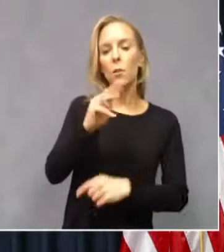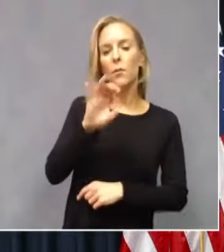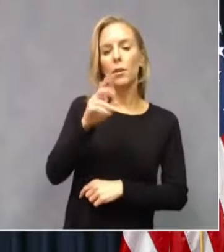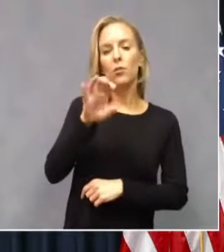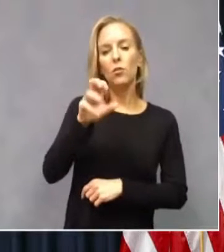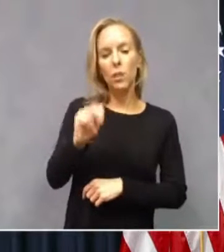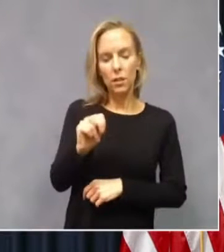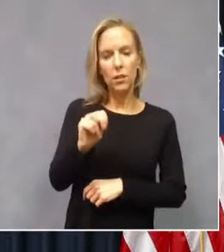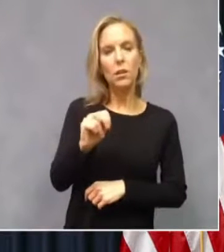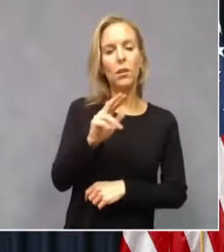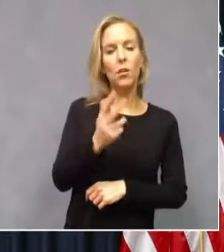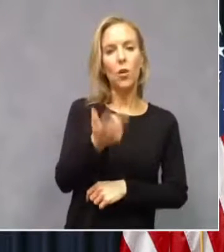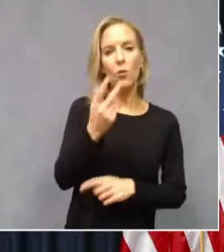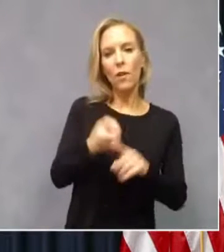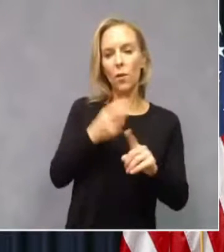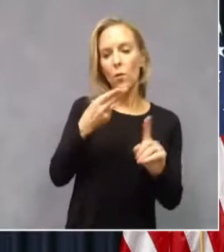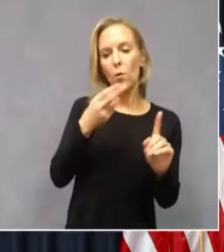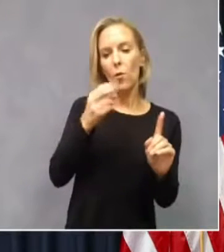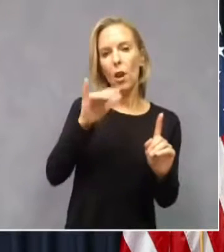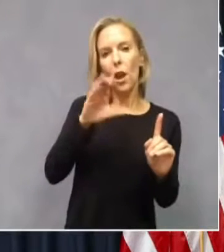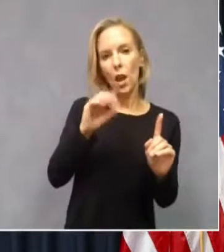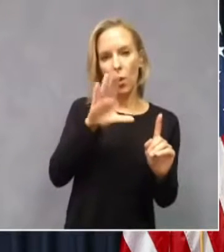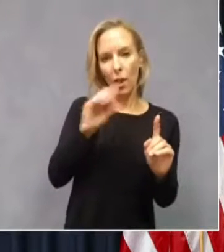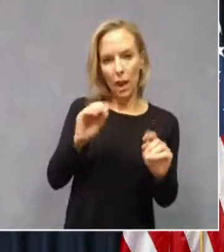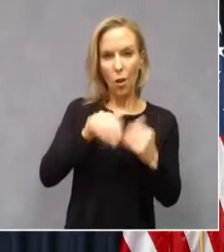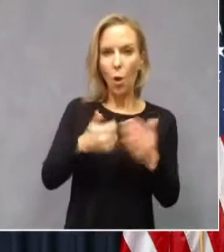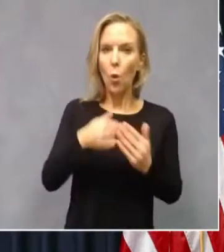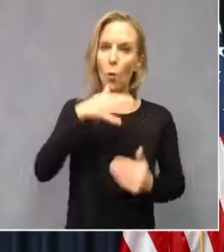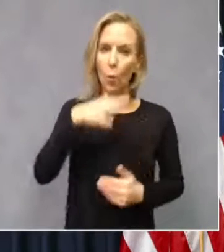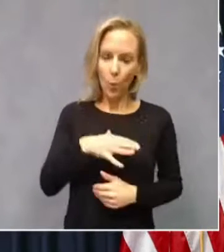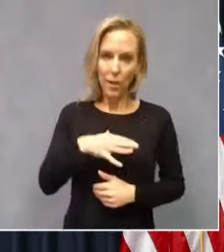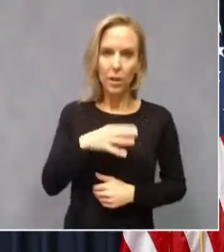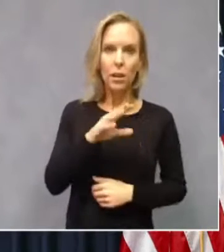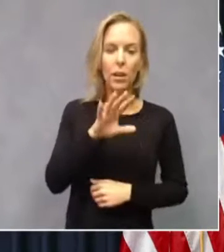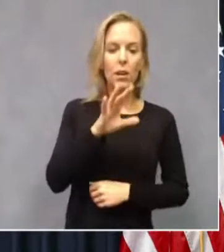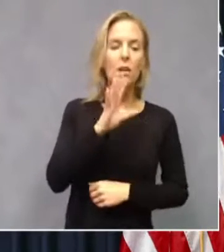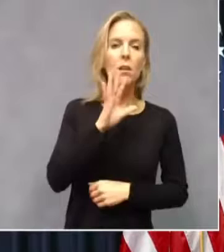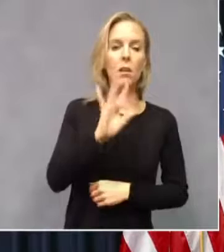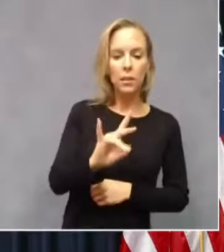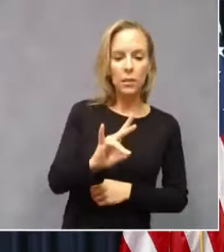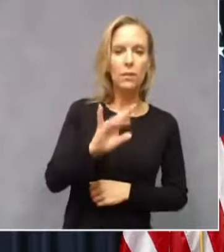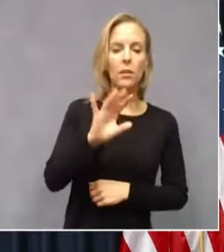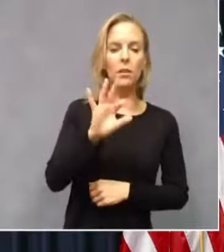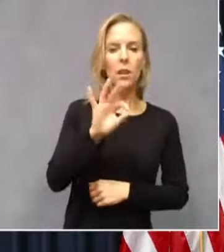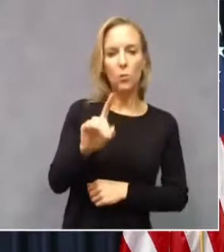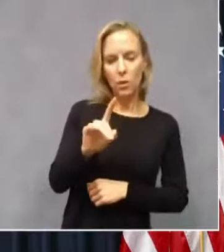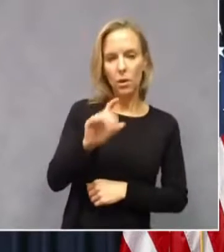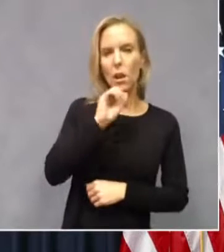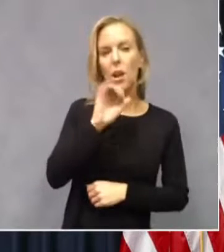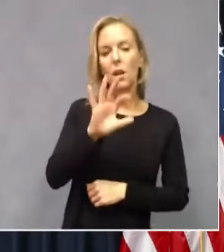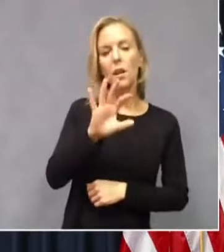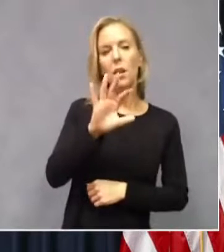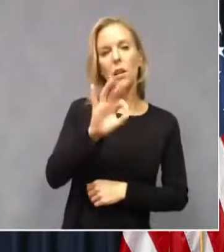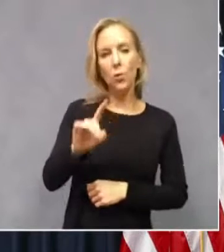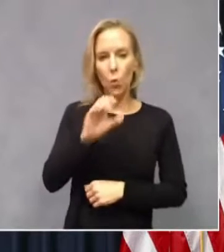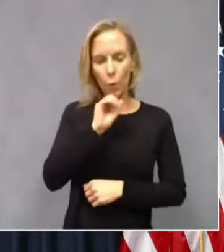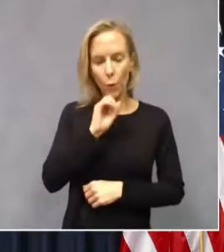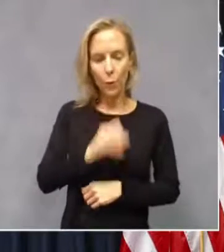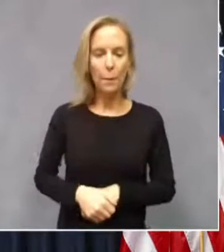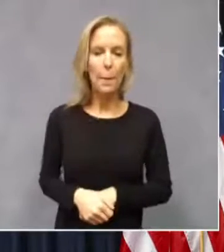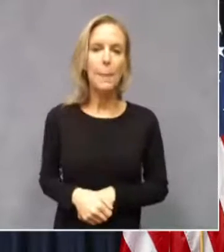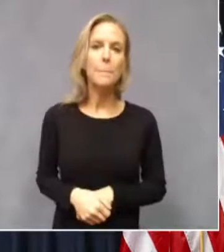3 from Ohio County, all women, ages 87, 91, and 91.